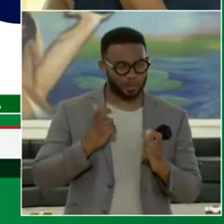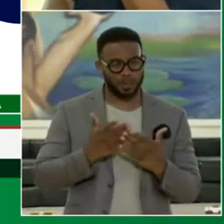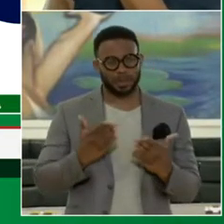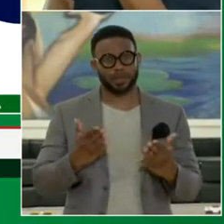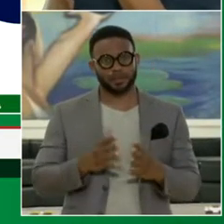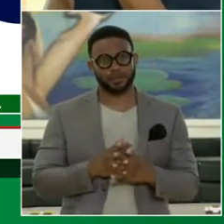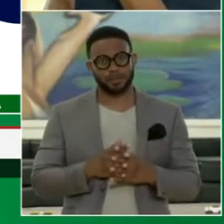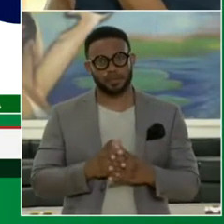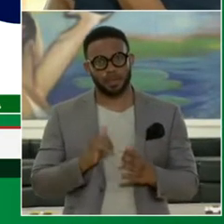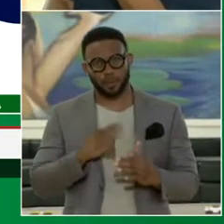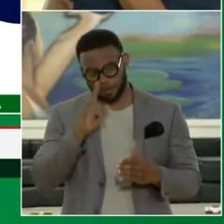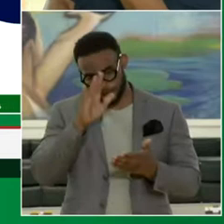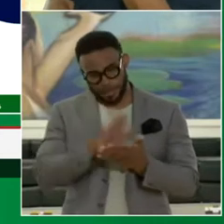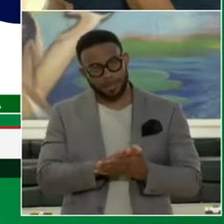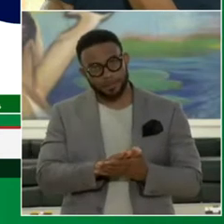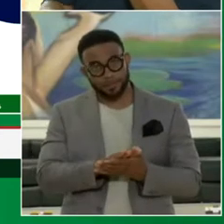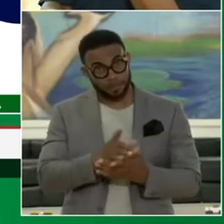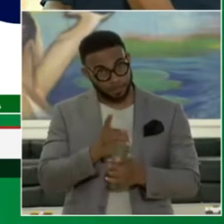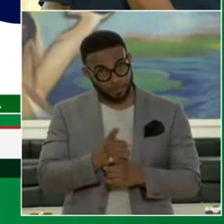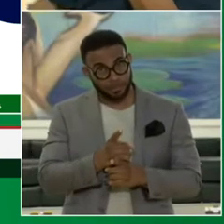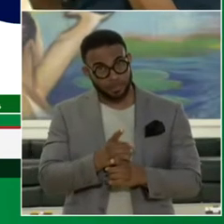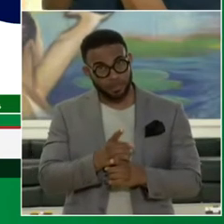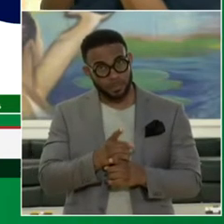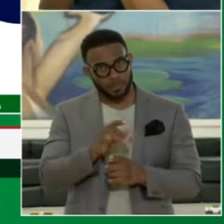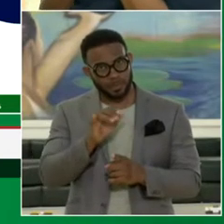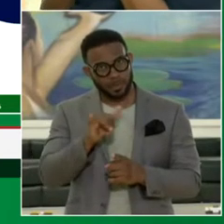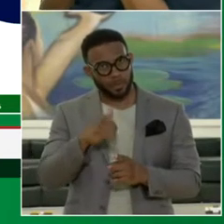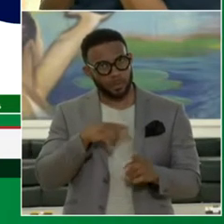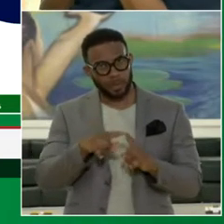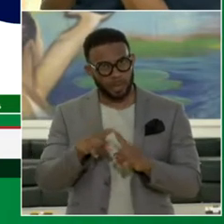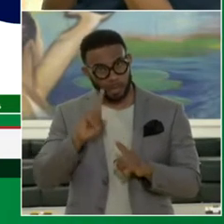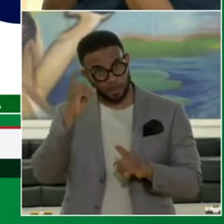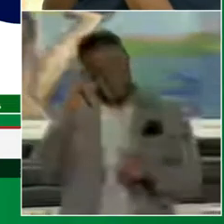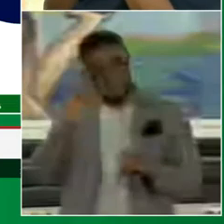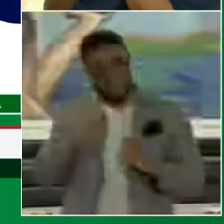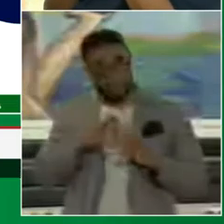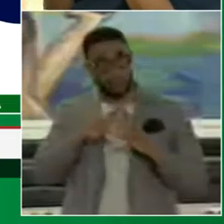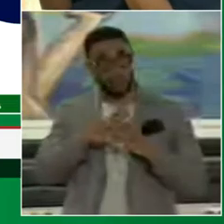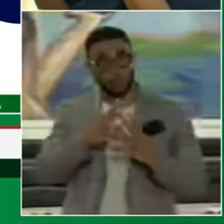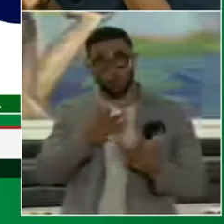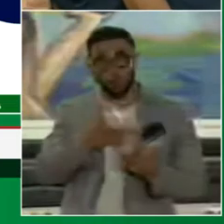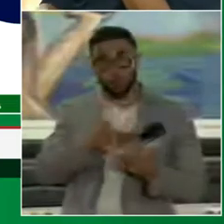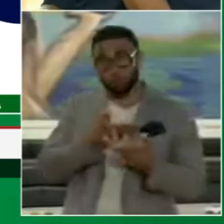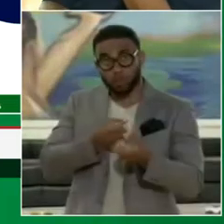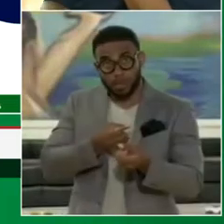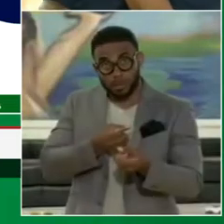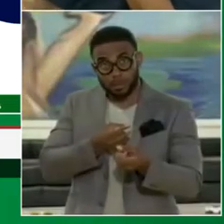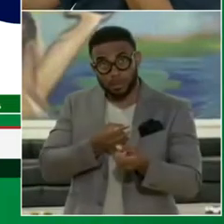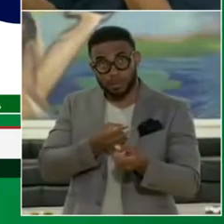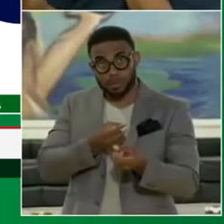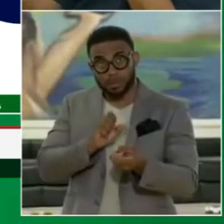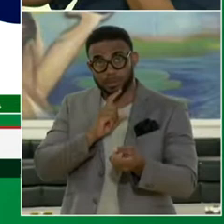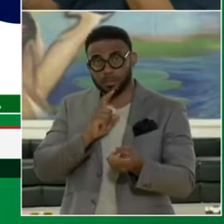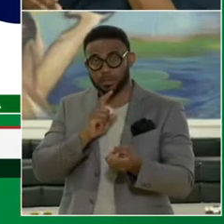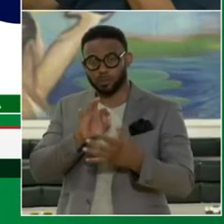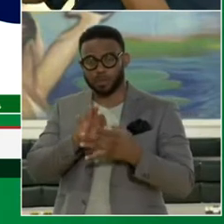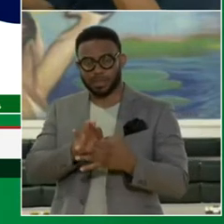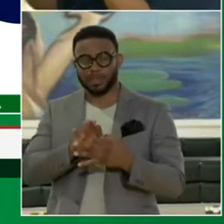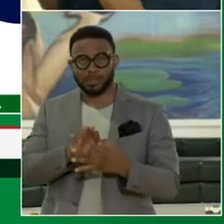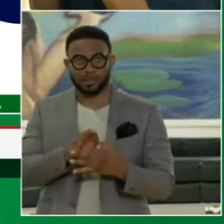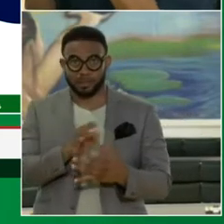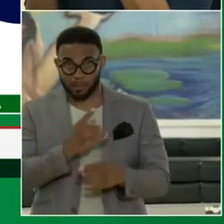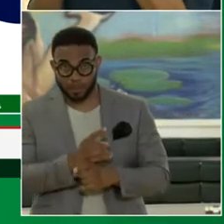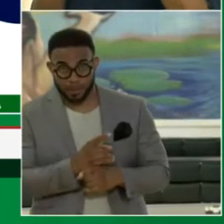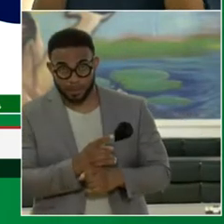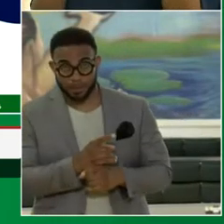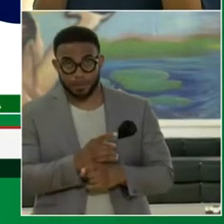thing that we believe in, right? That we as government have to build trust, right? Like this is a relationship,